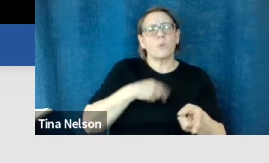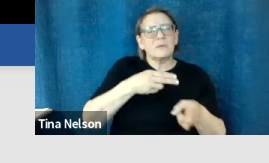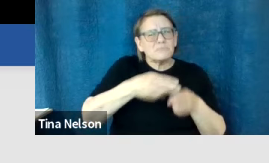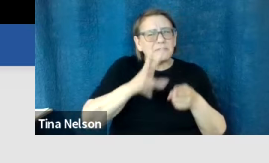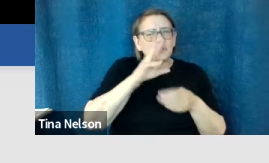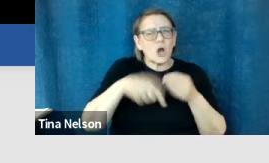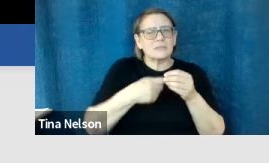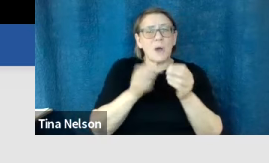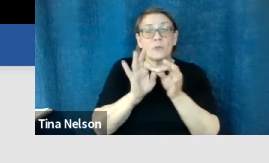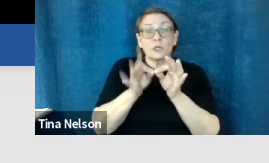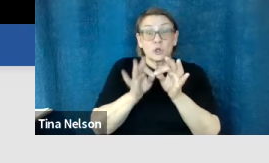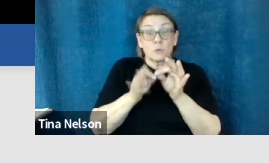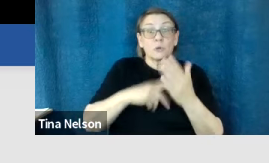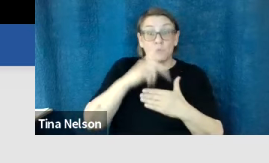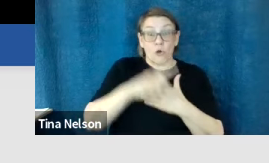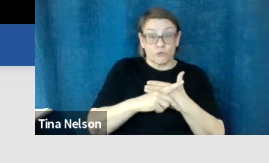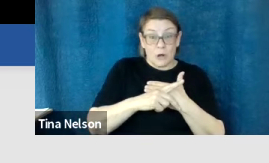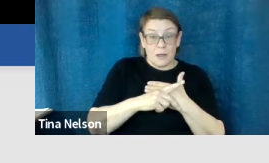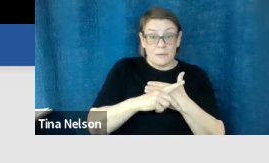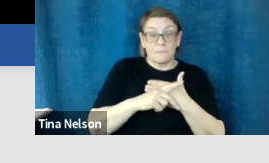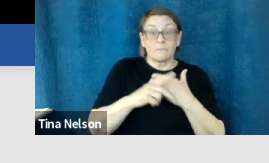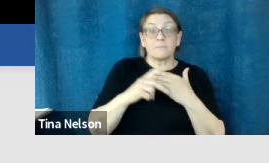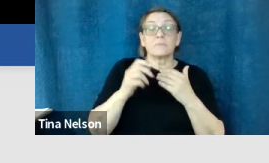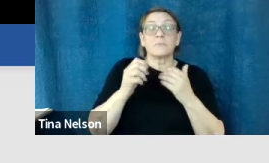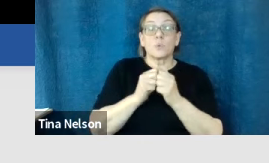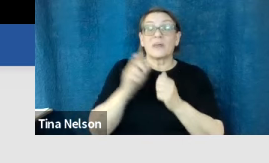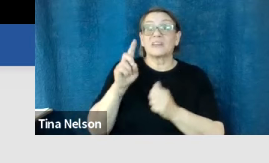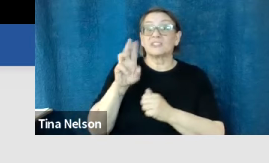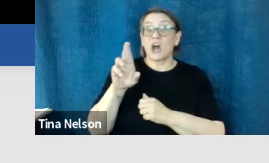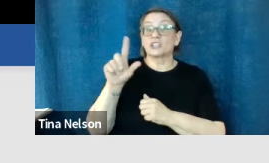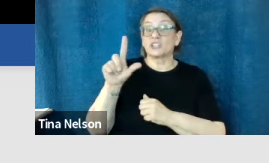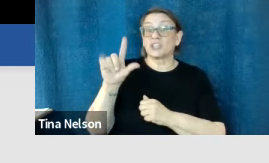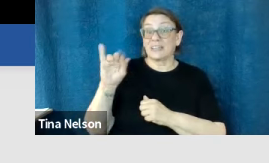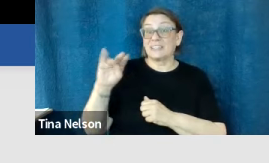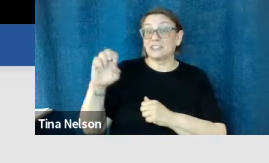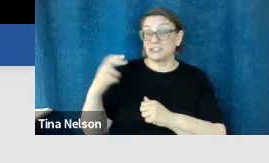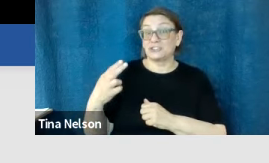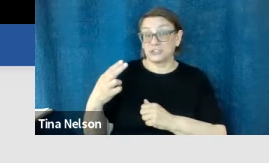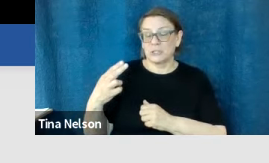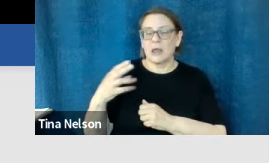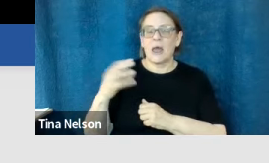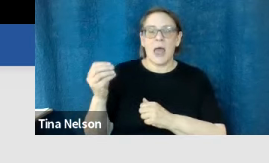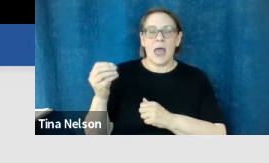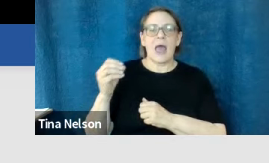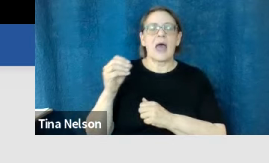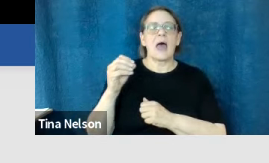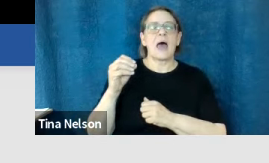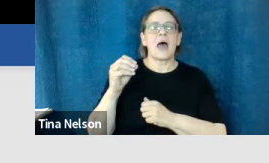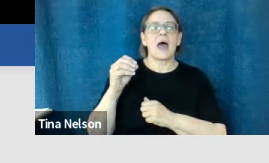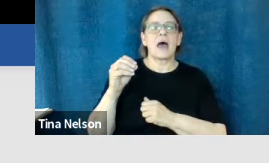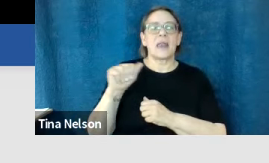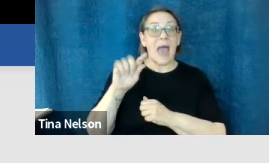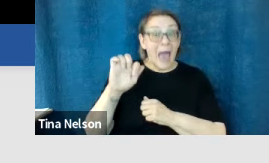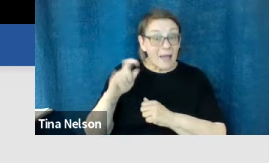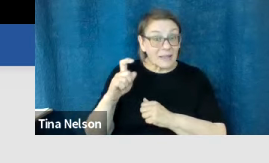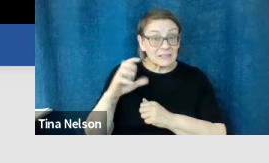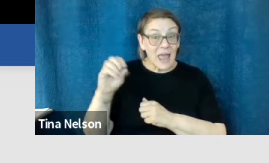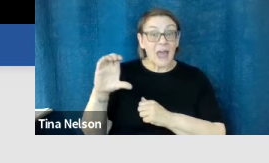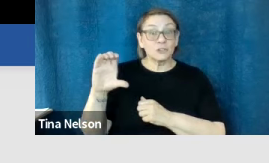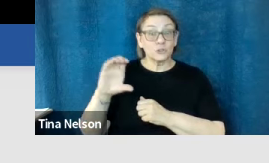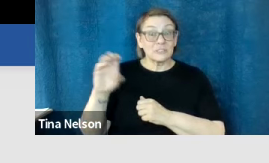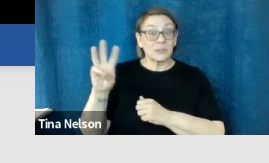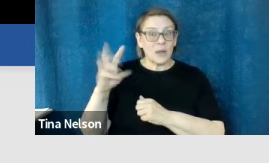interpreter program with Dr. Lynch and that Alex and Christine had mentioned they wanted to share all of the